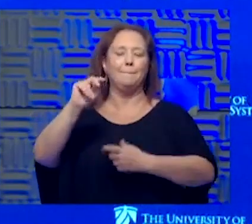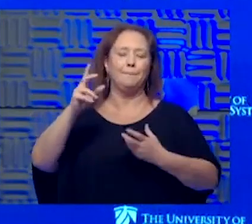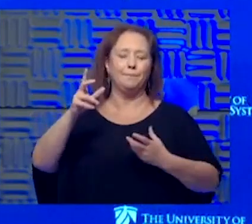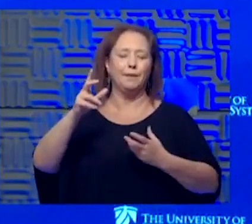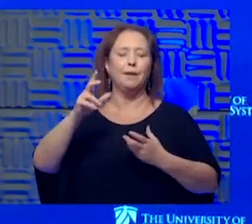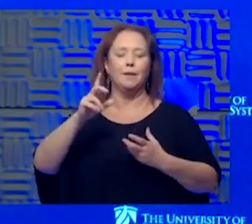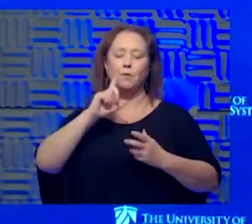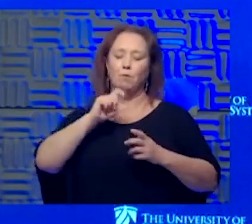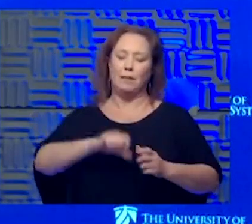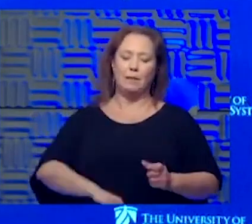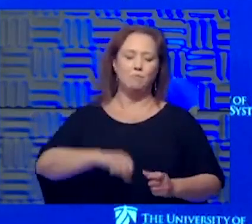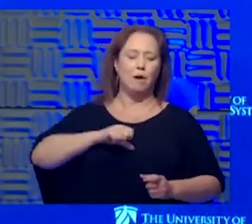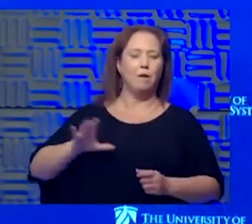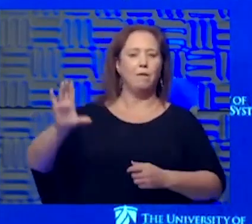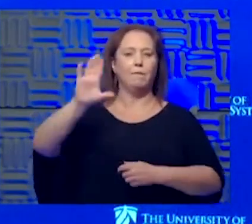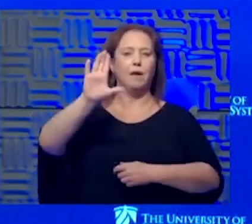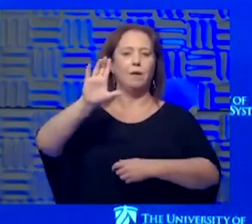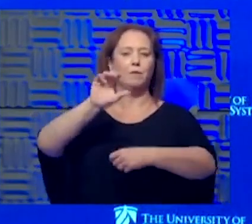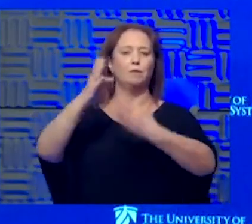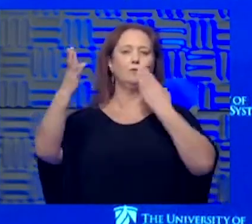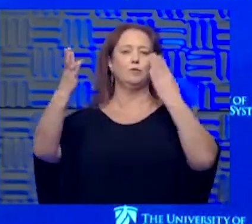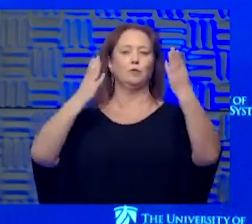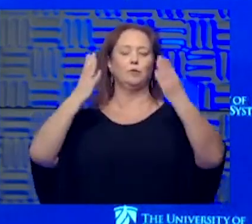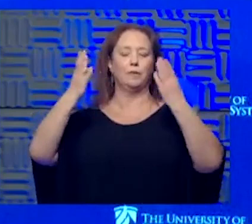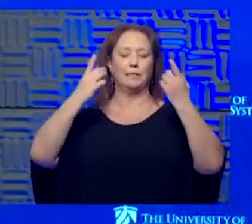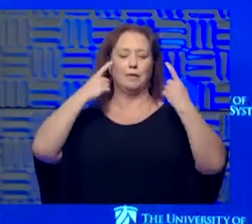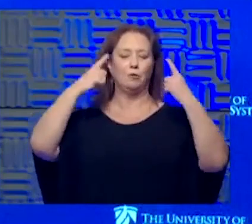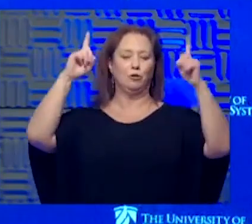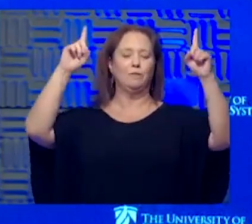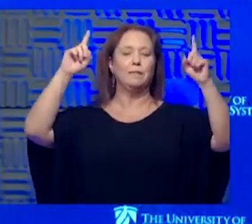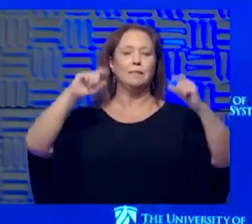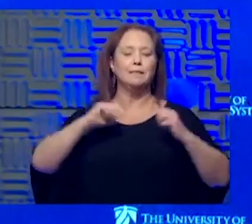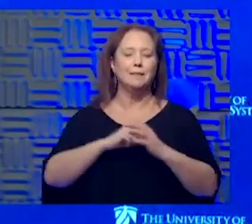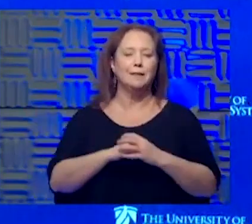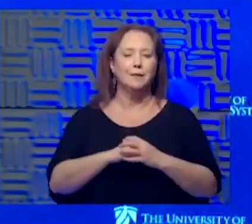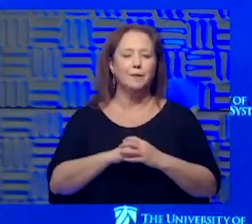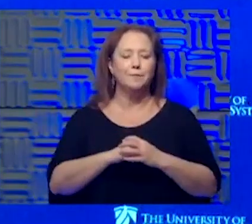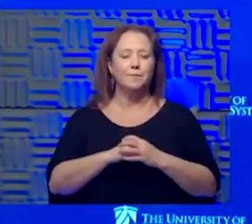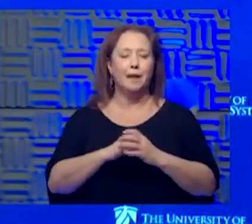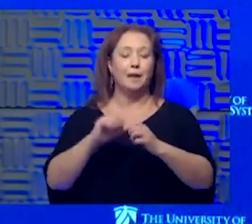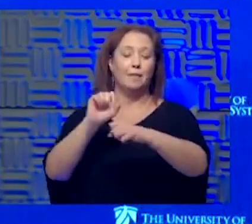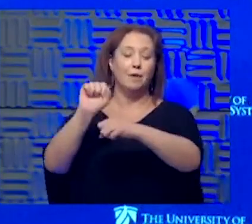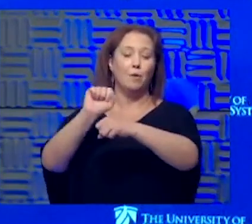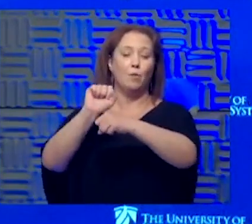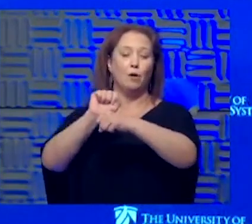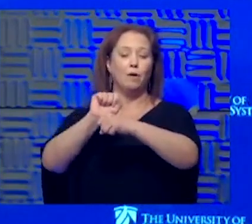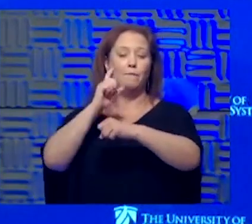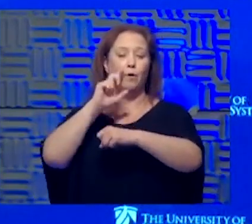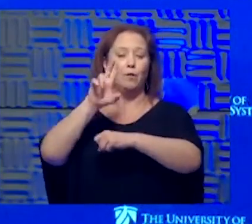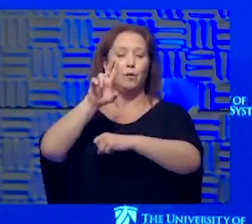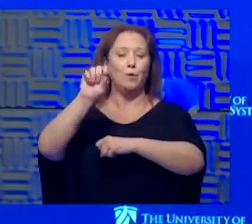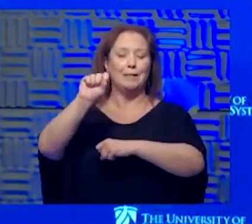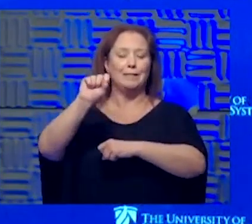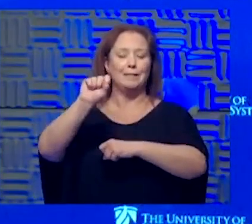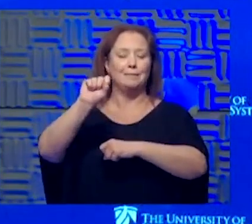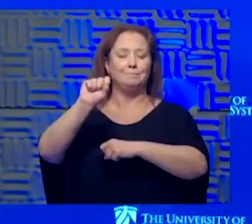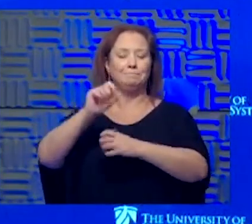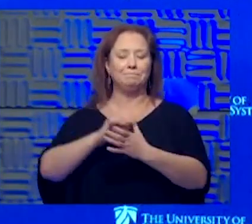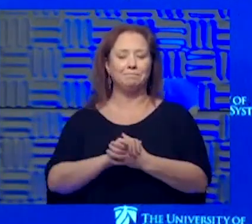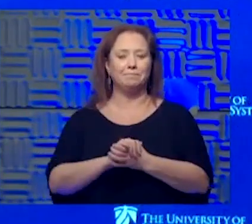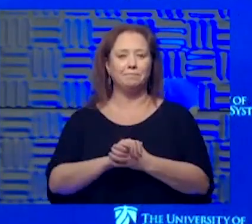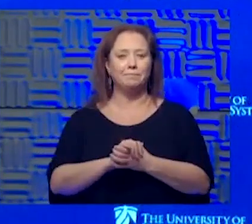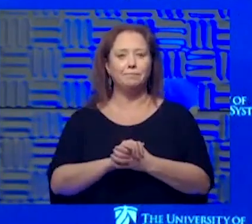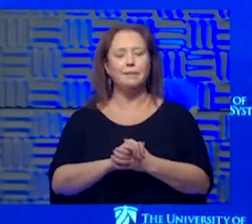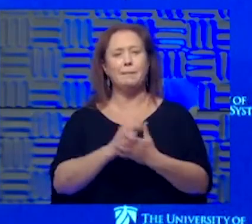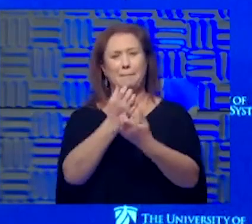they were really proud of the things that they were able to do and to the achievements and the work they did for the United States. So